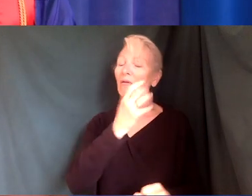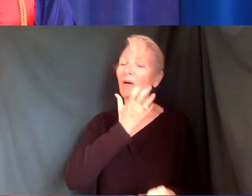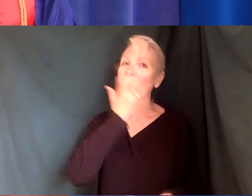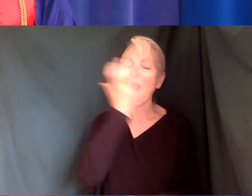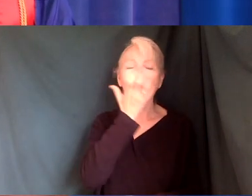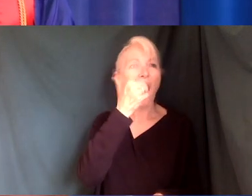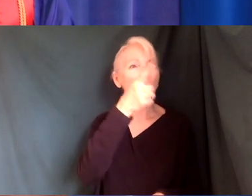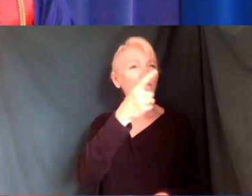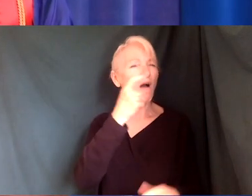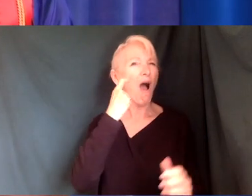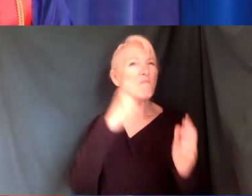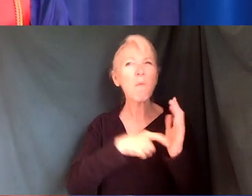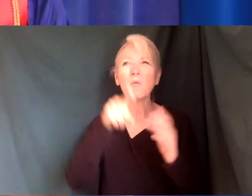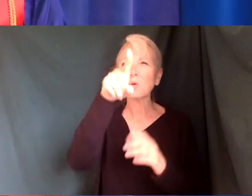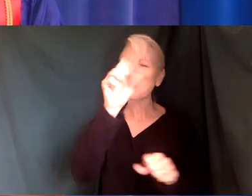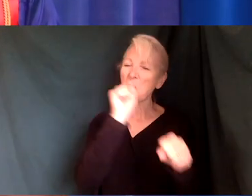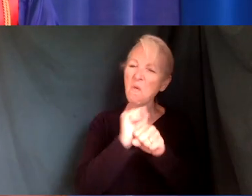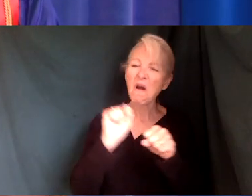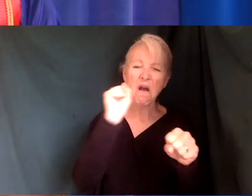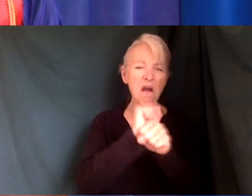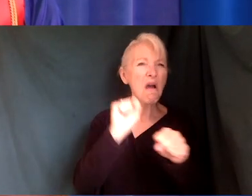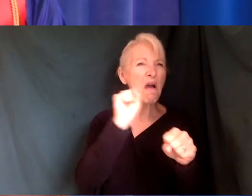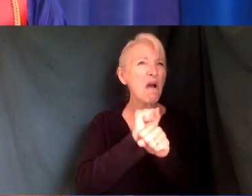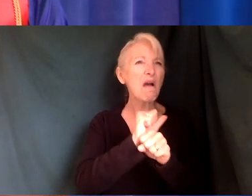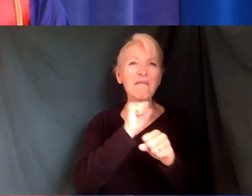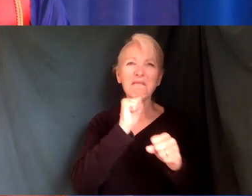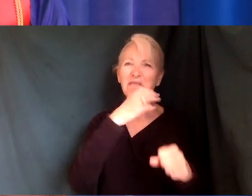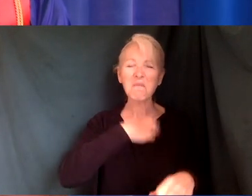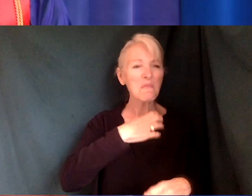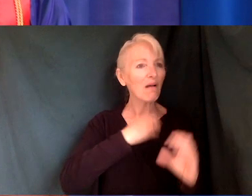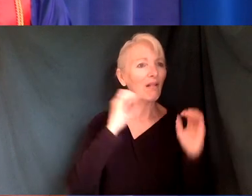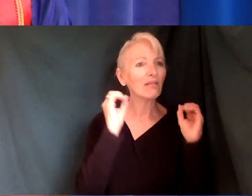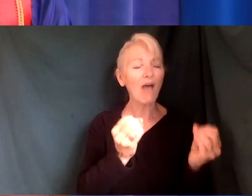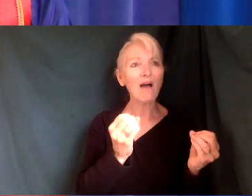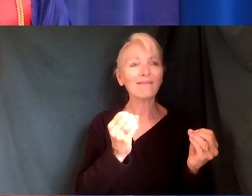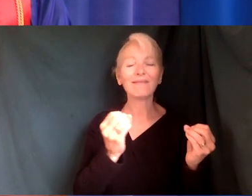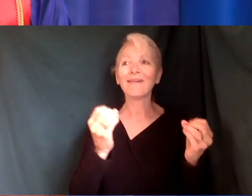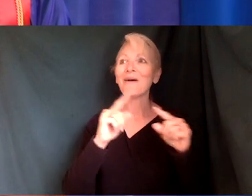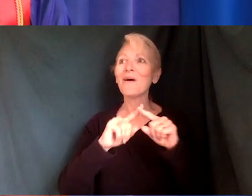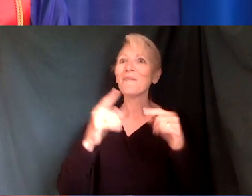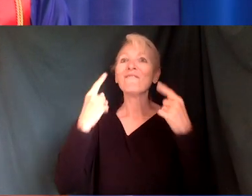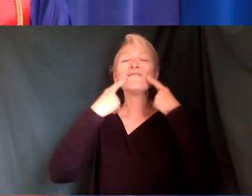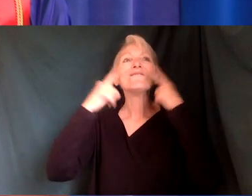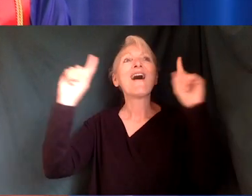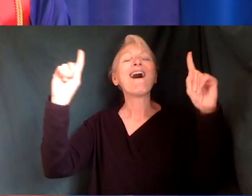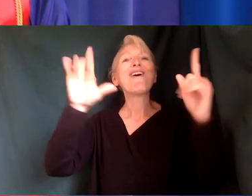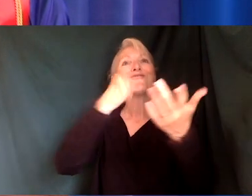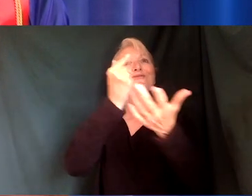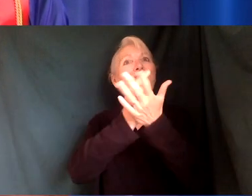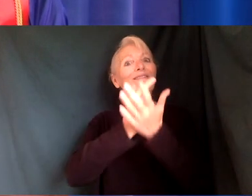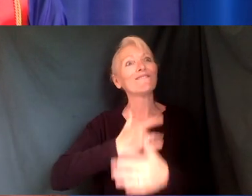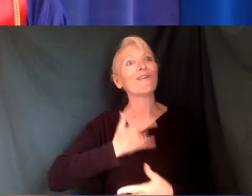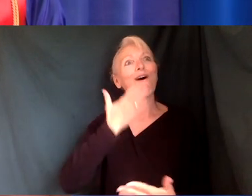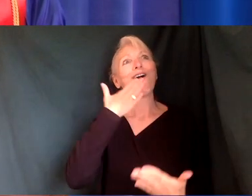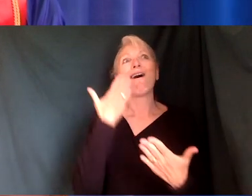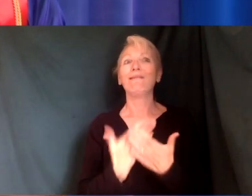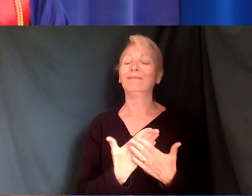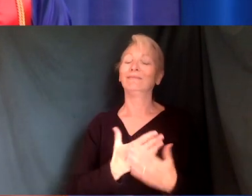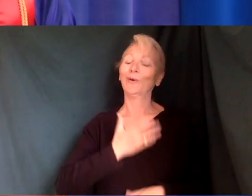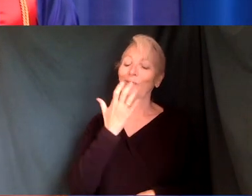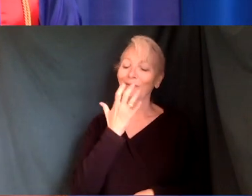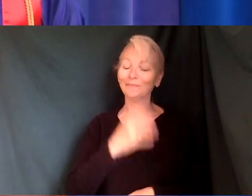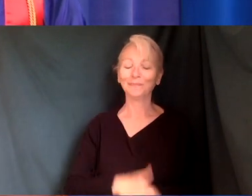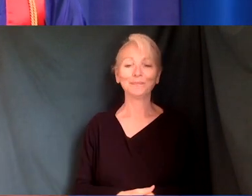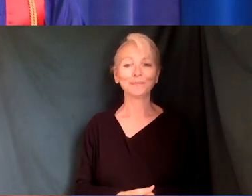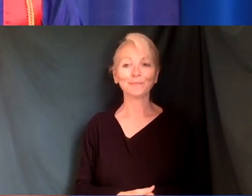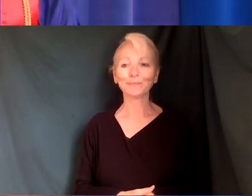seen so many of you push through adversity without even breaking a sweat. We are finally at the finish line, and man, does it feel great. Today,